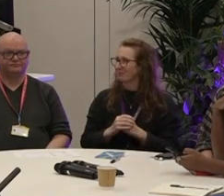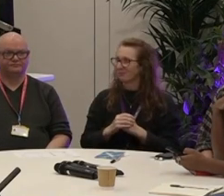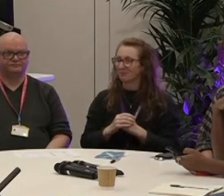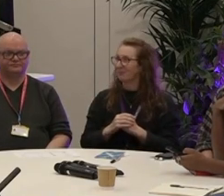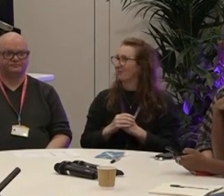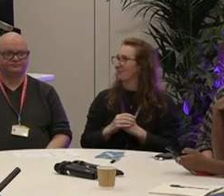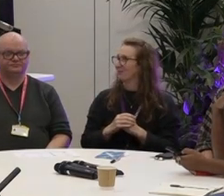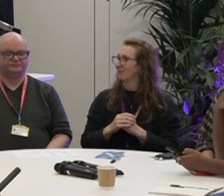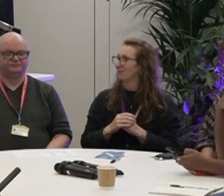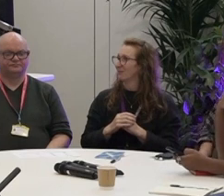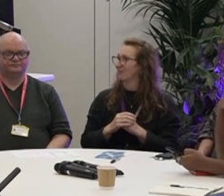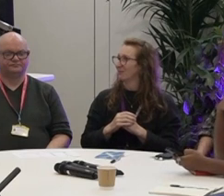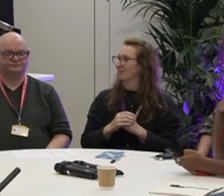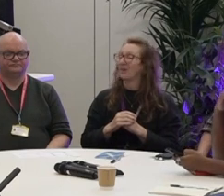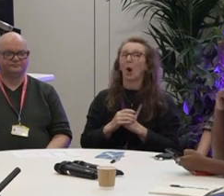Oh no, see?